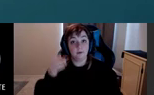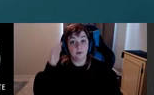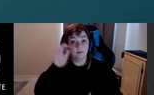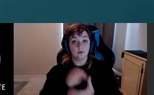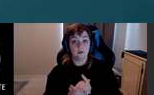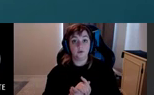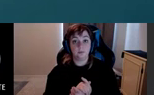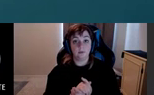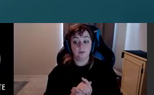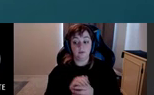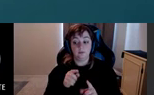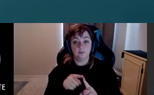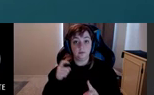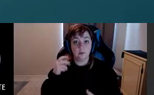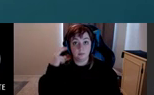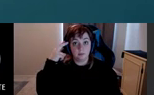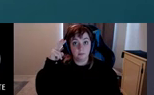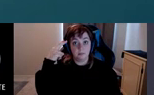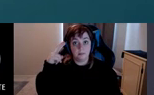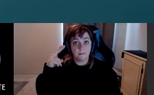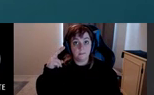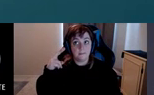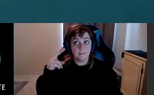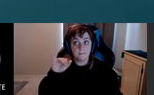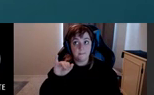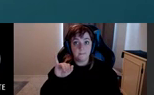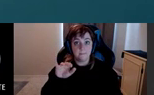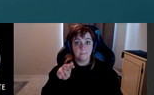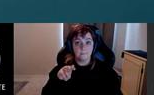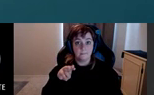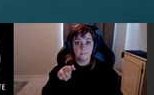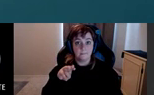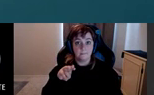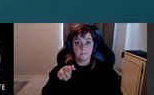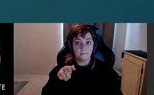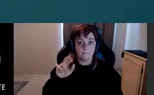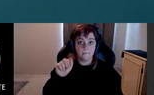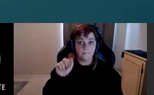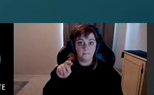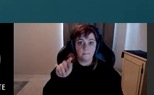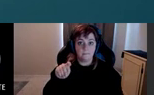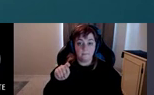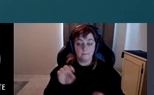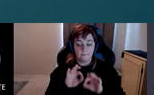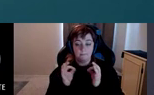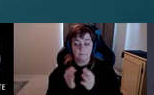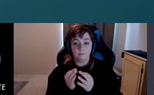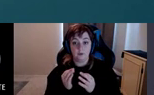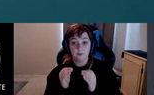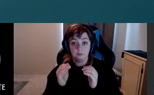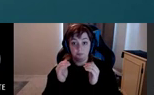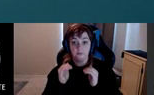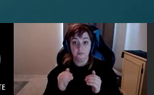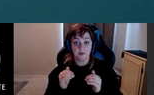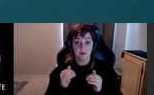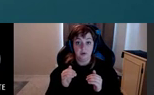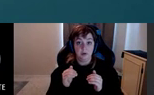in Watts. And her current husband is a